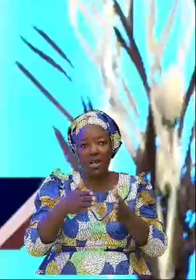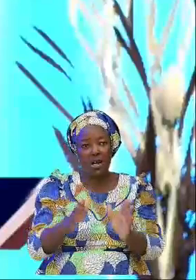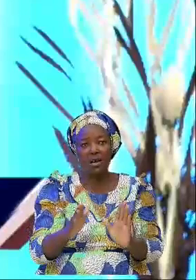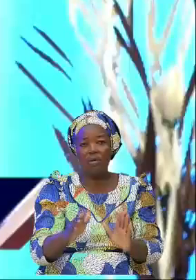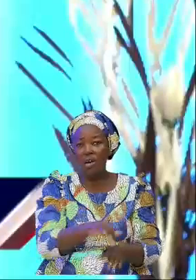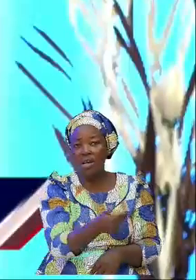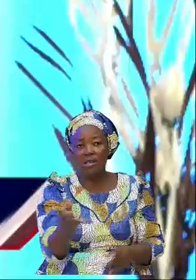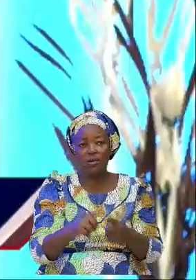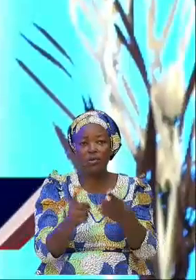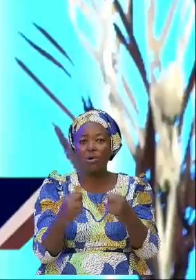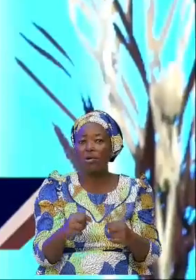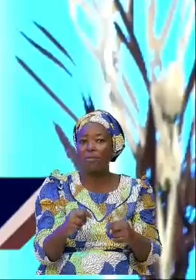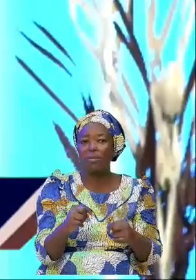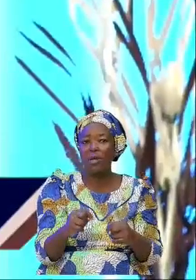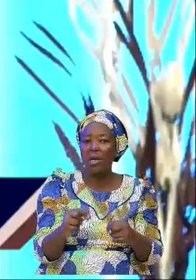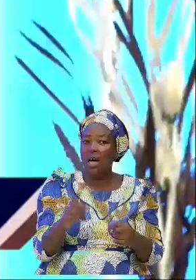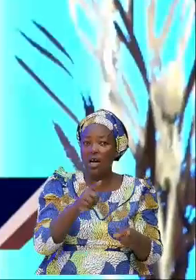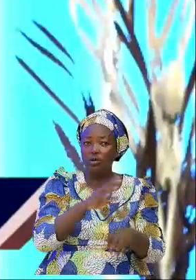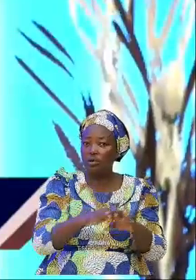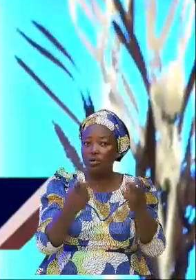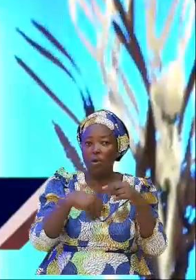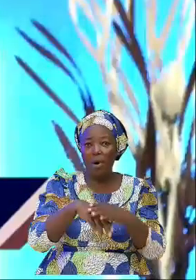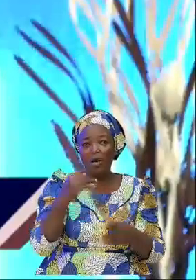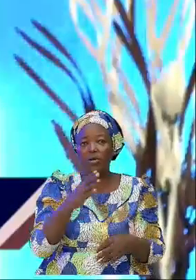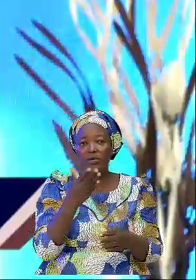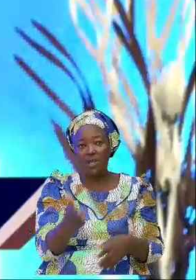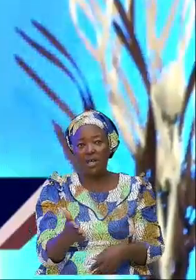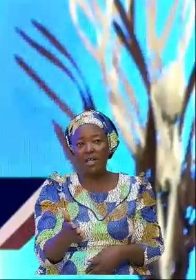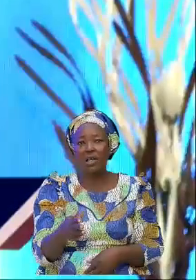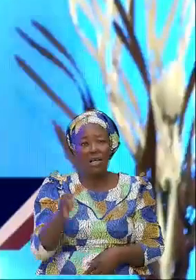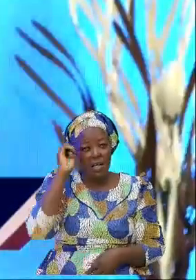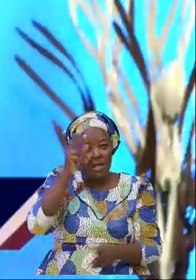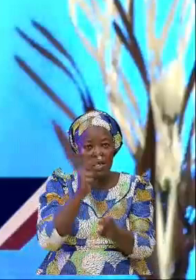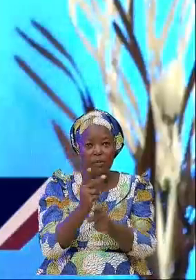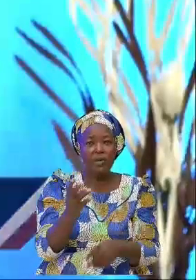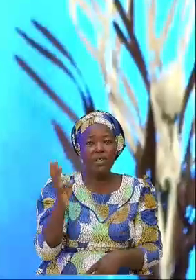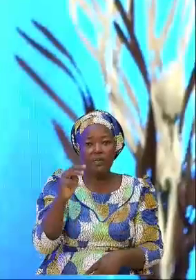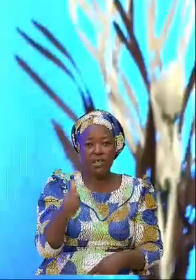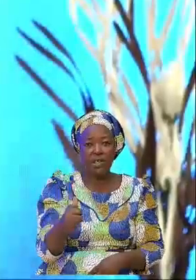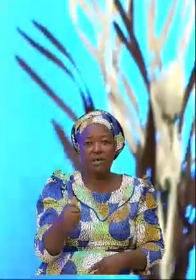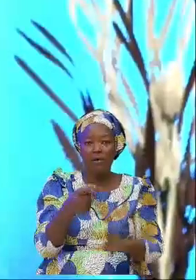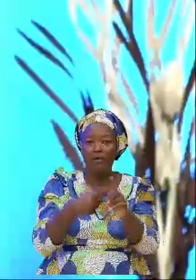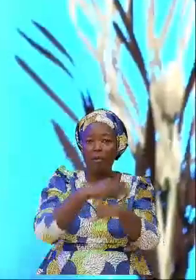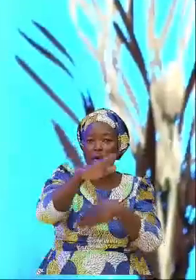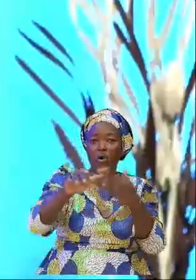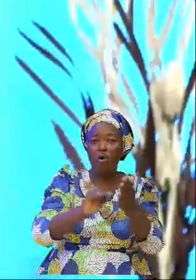that bottle. You don't allow anything to come, and you don't come out of there. He